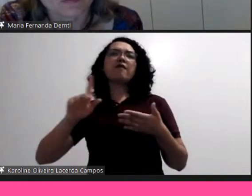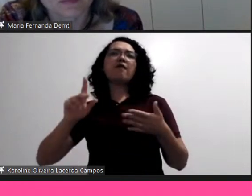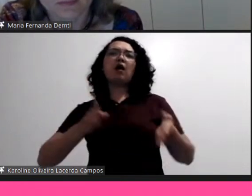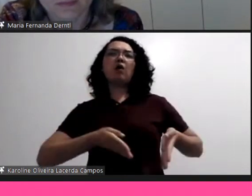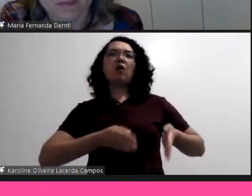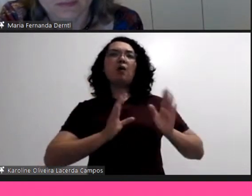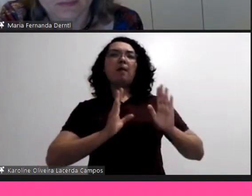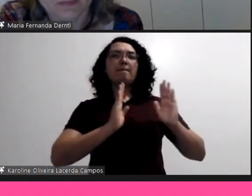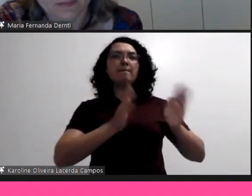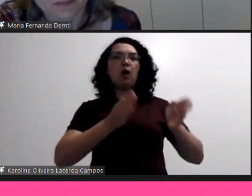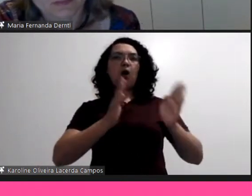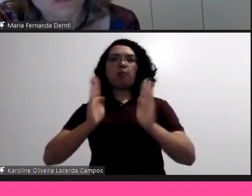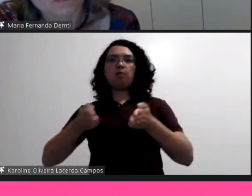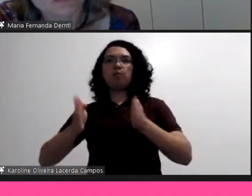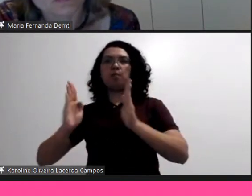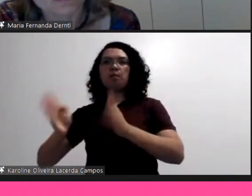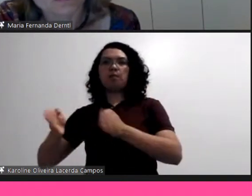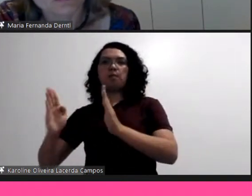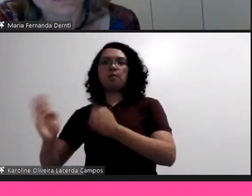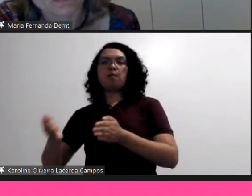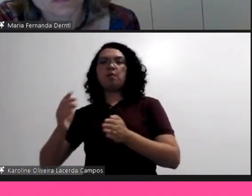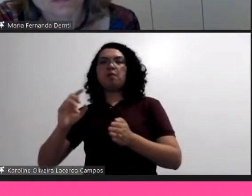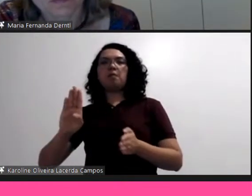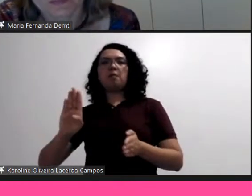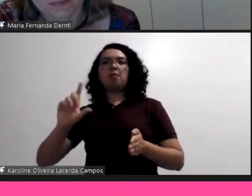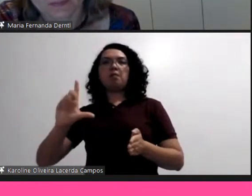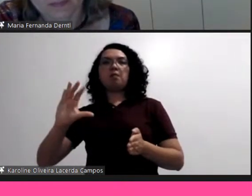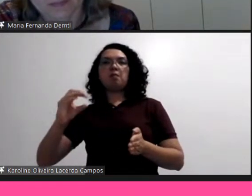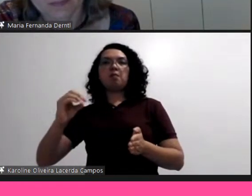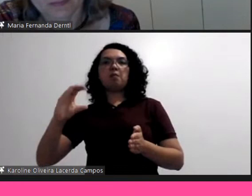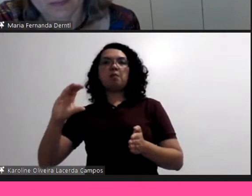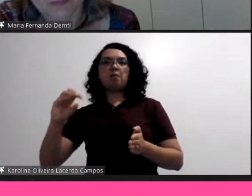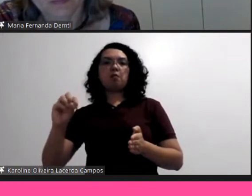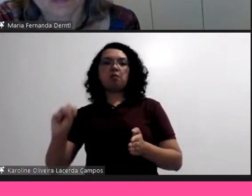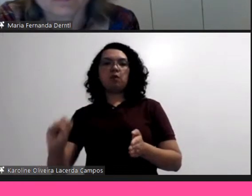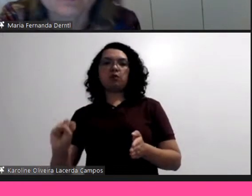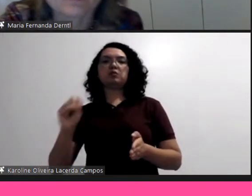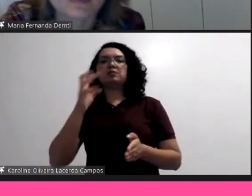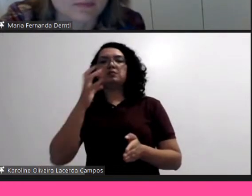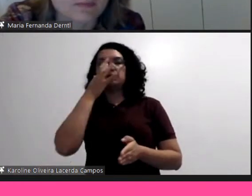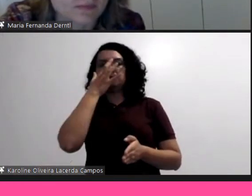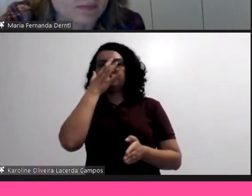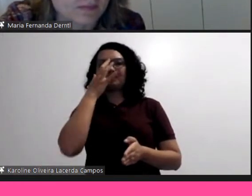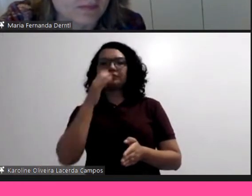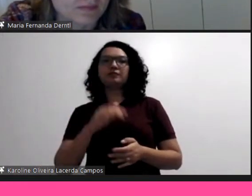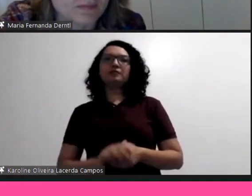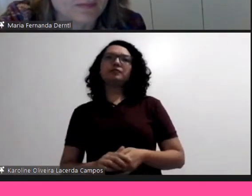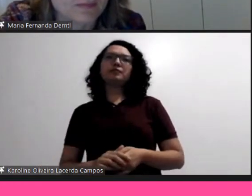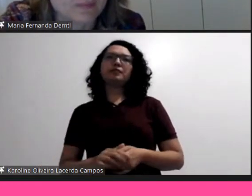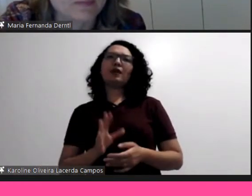That is what a lot of the buildings resulted from these very large blocks.